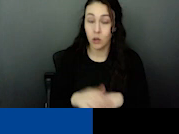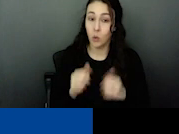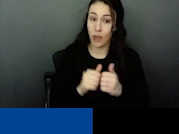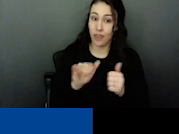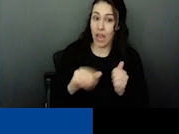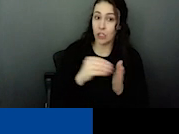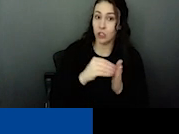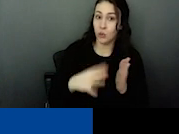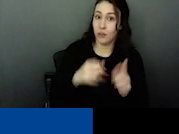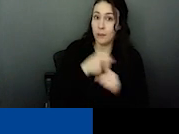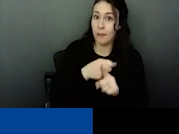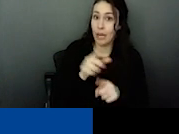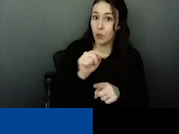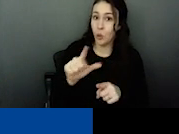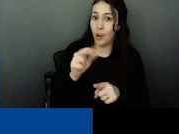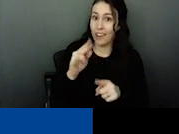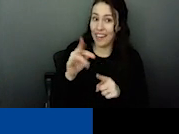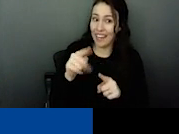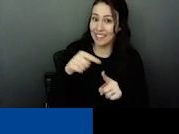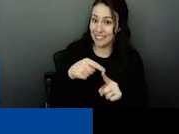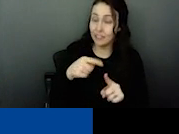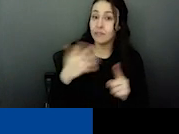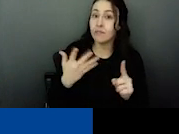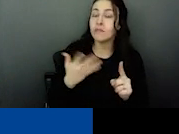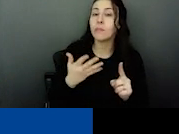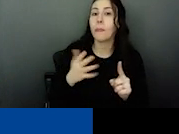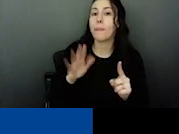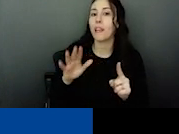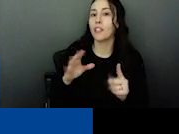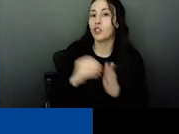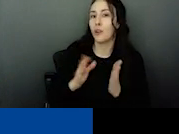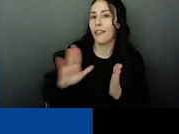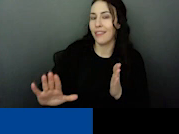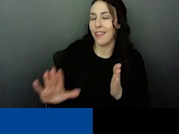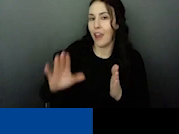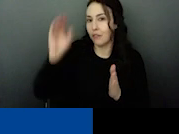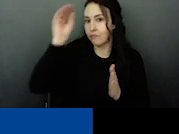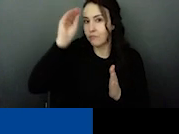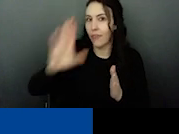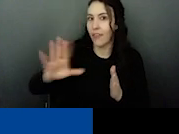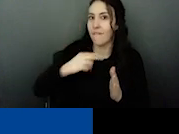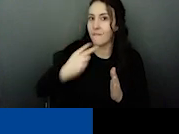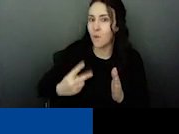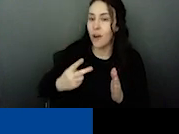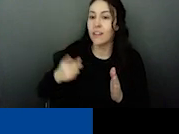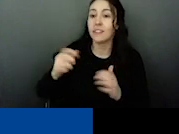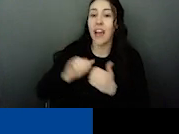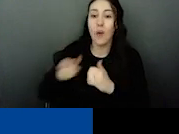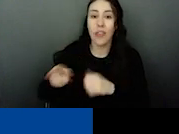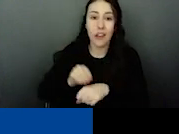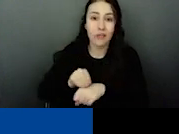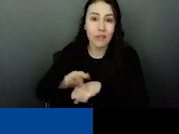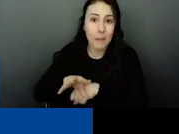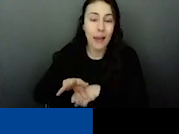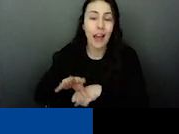able to see there are the voices of the students and how they're impacted by course materials and costs and how they've been